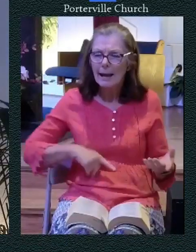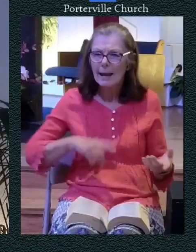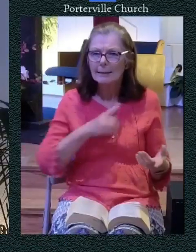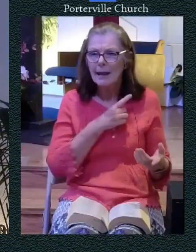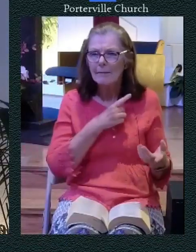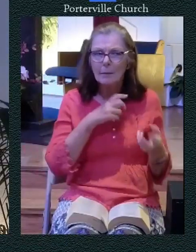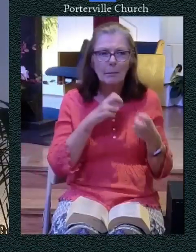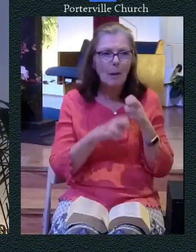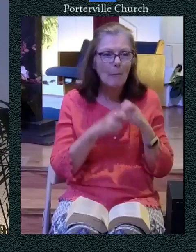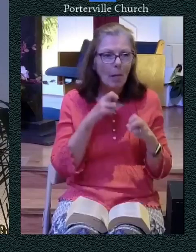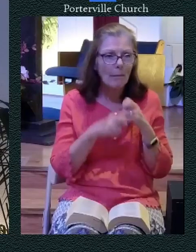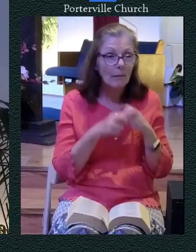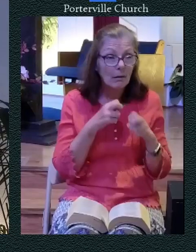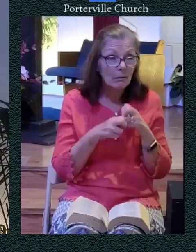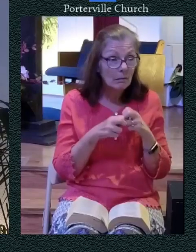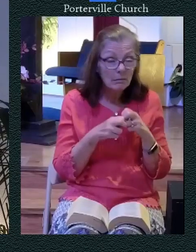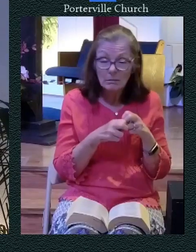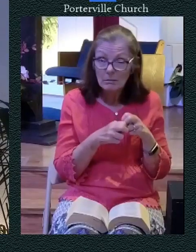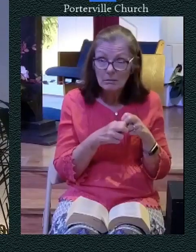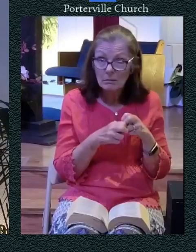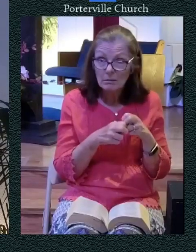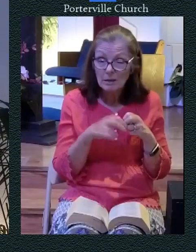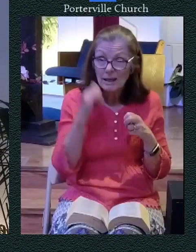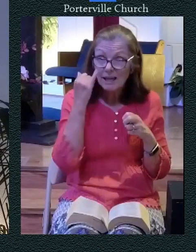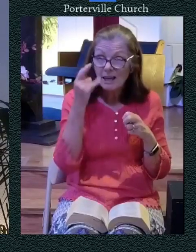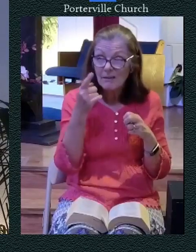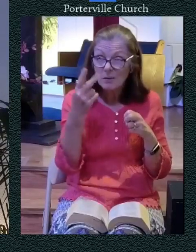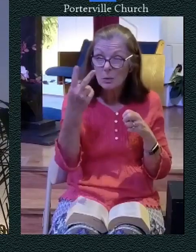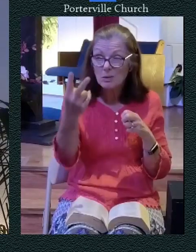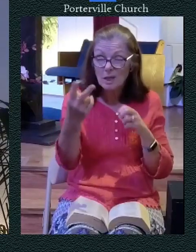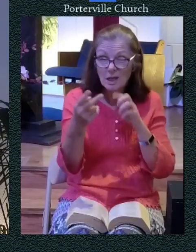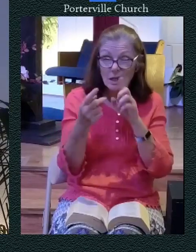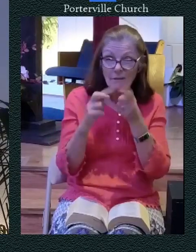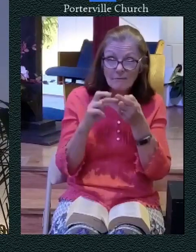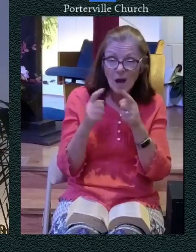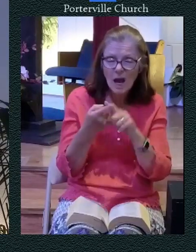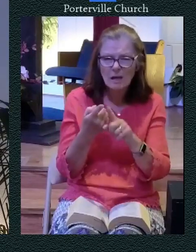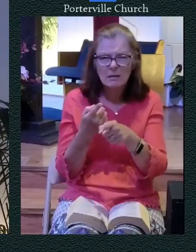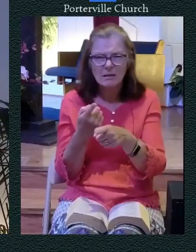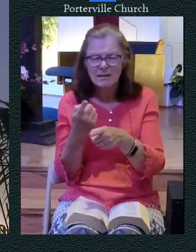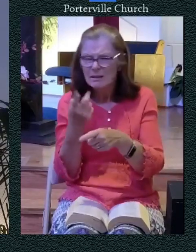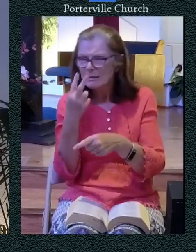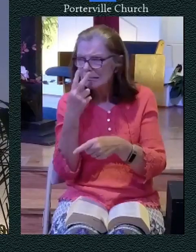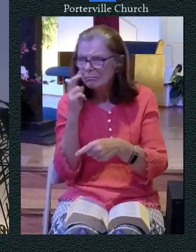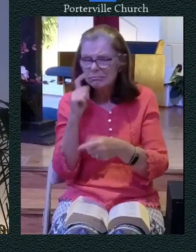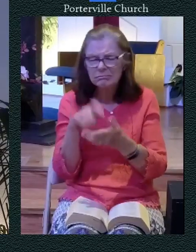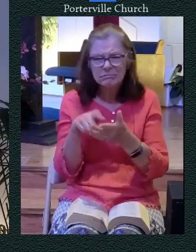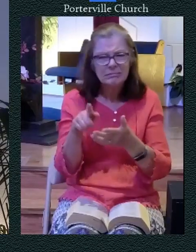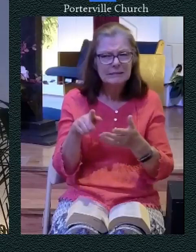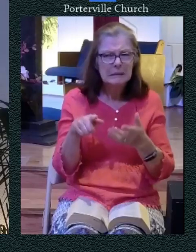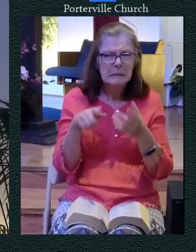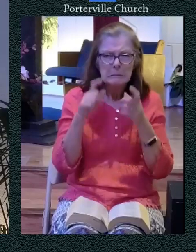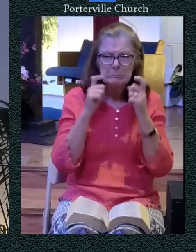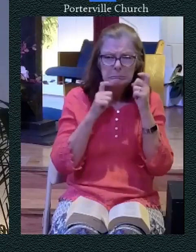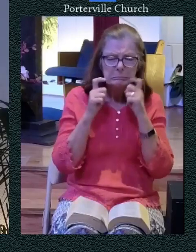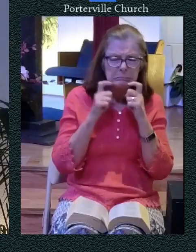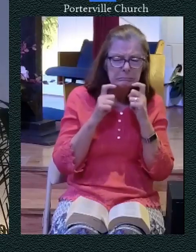Don't you feel that if you encounter a friend and they look very troubled? You're not satisfied if they just tell you, well, I'm